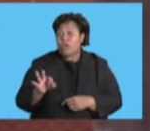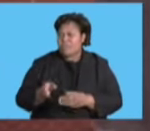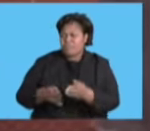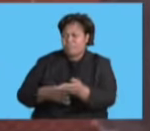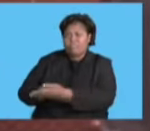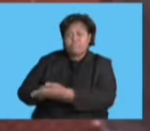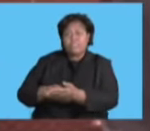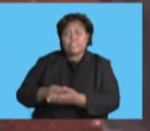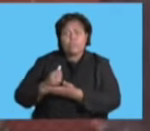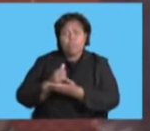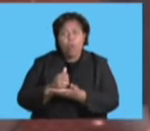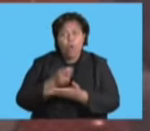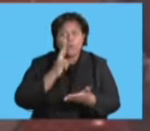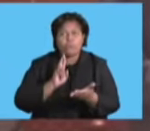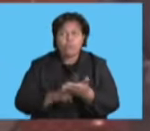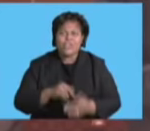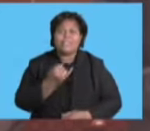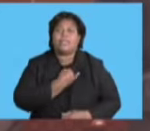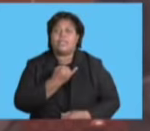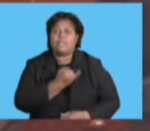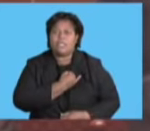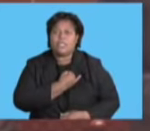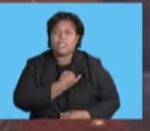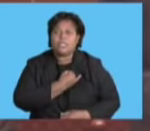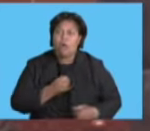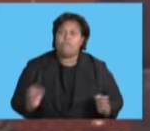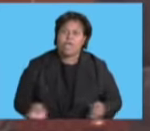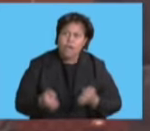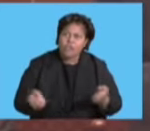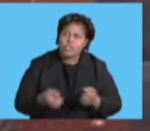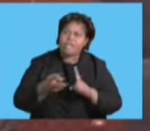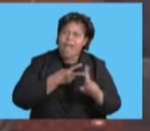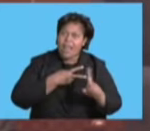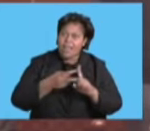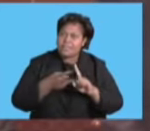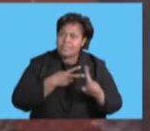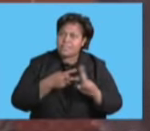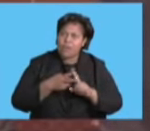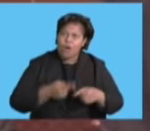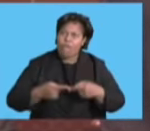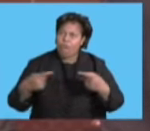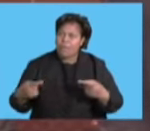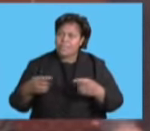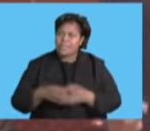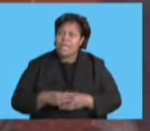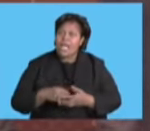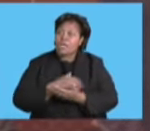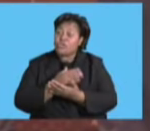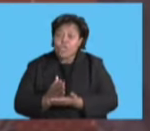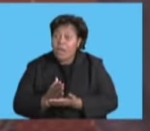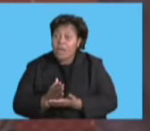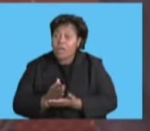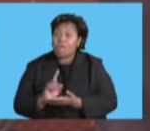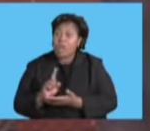guilty of endorsing violence contrary to their utterances and shedding of tears in the event